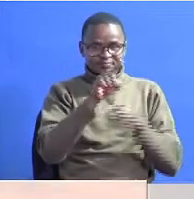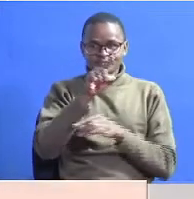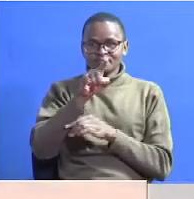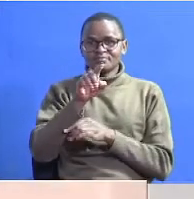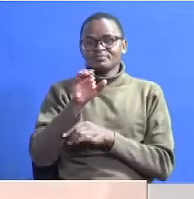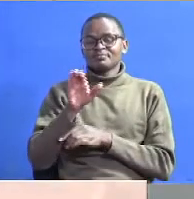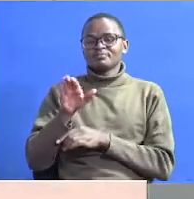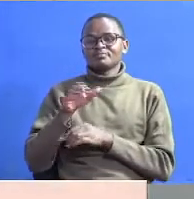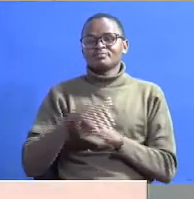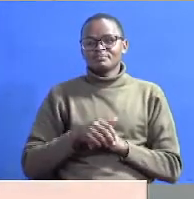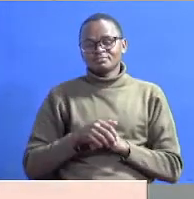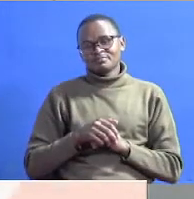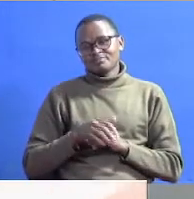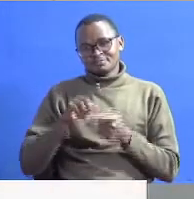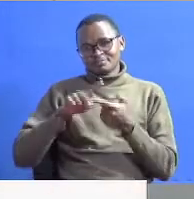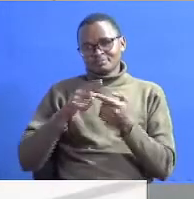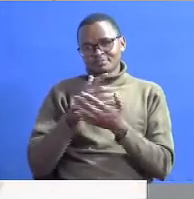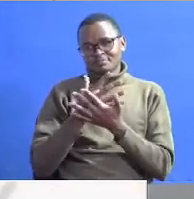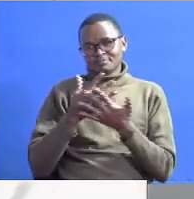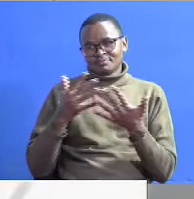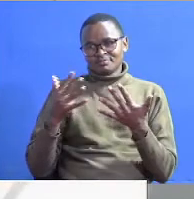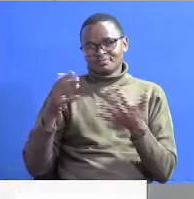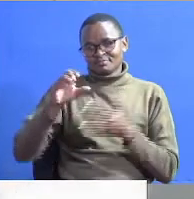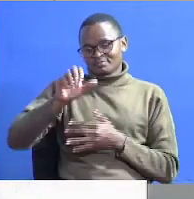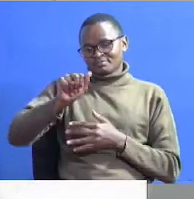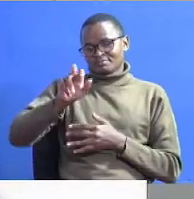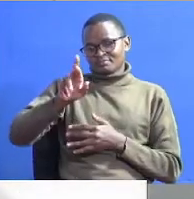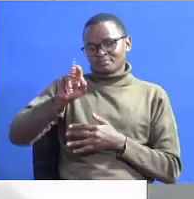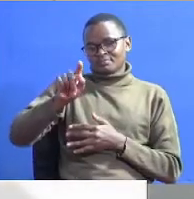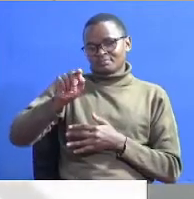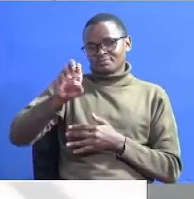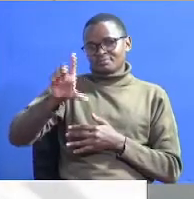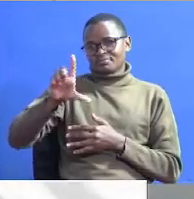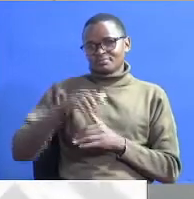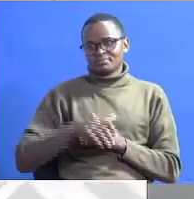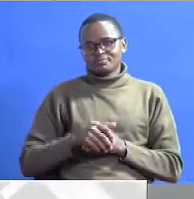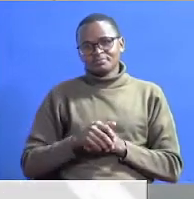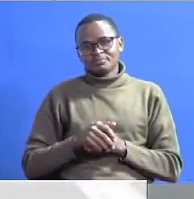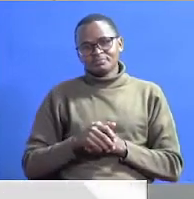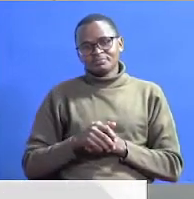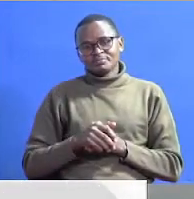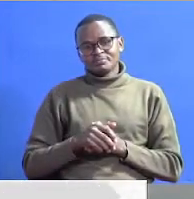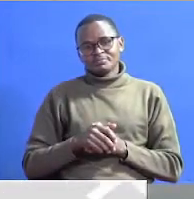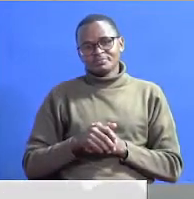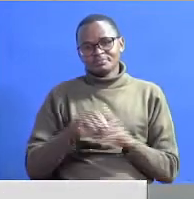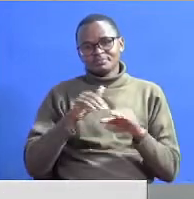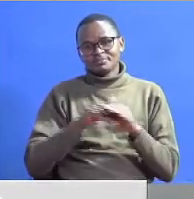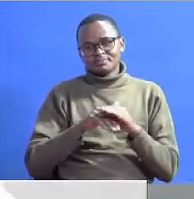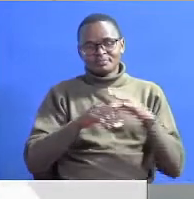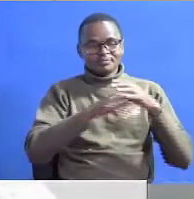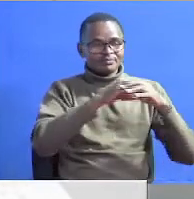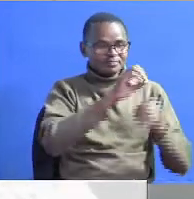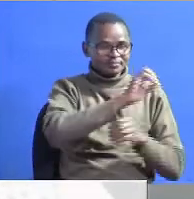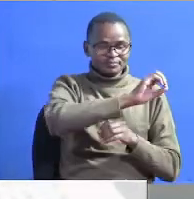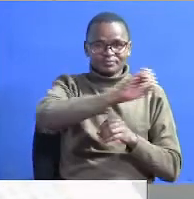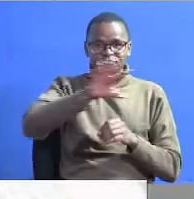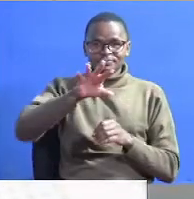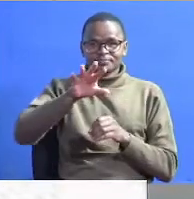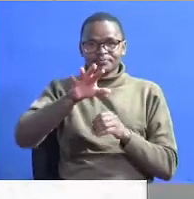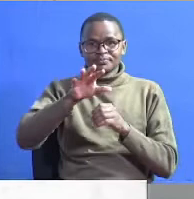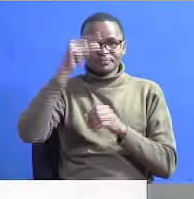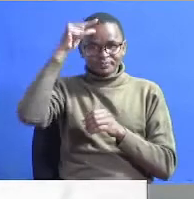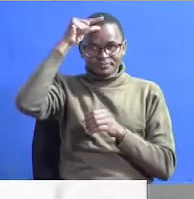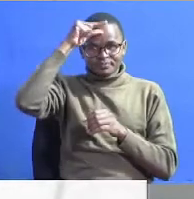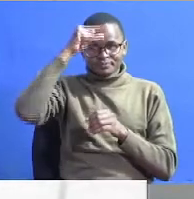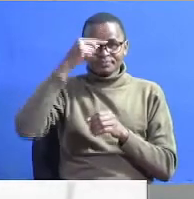me to add something on the issue of cartels? Absolutely. Okay. Now, in the outgoing administration,